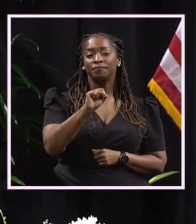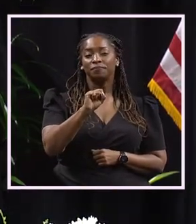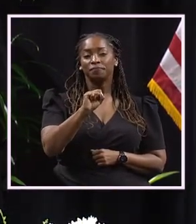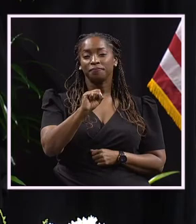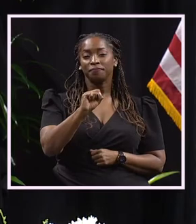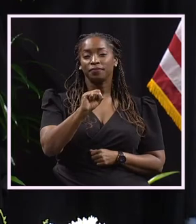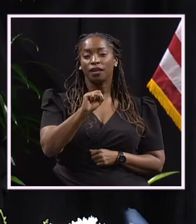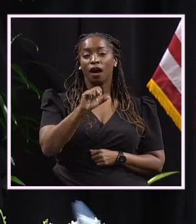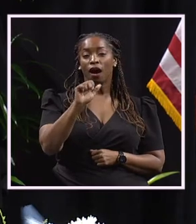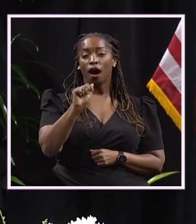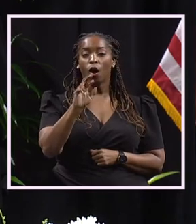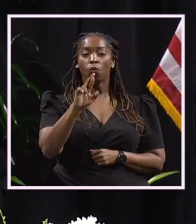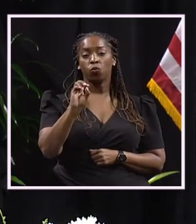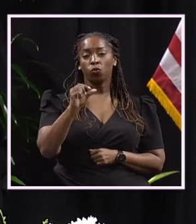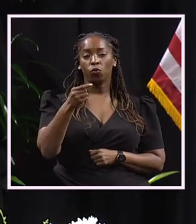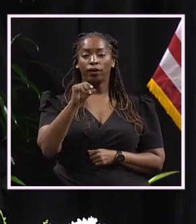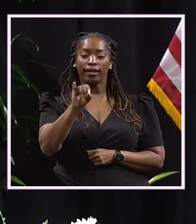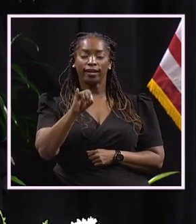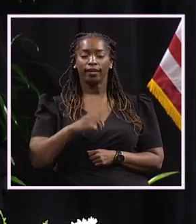Forugi.